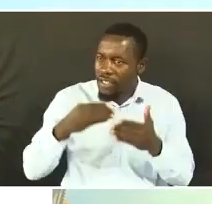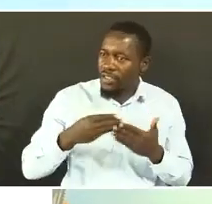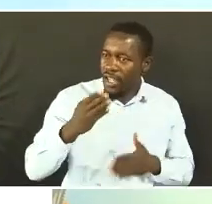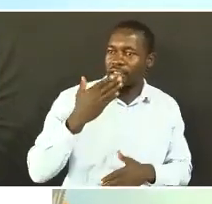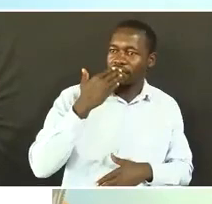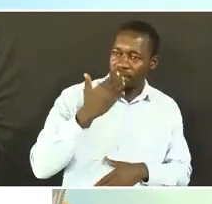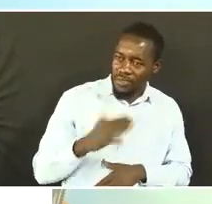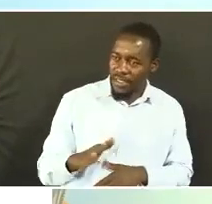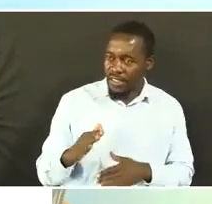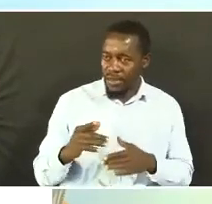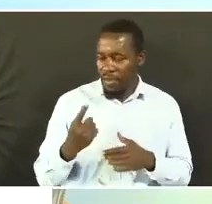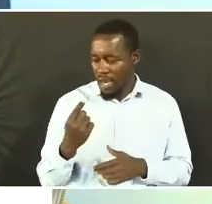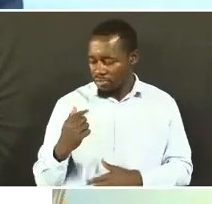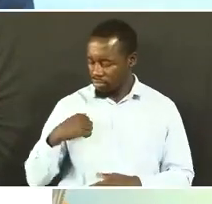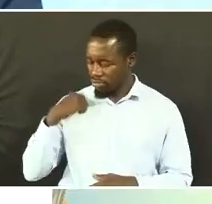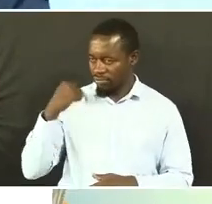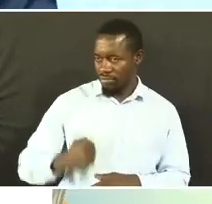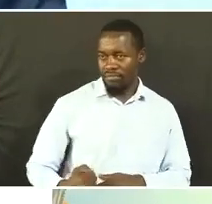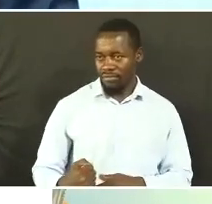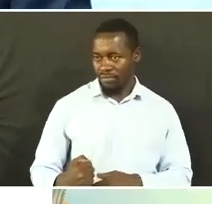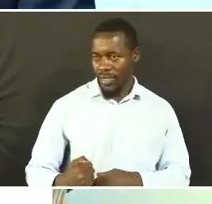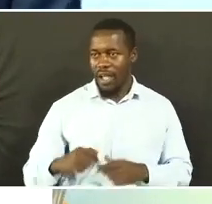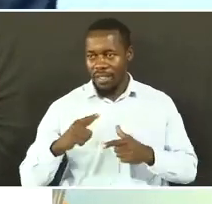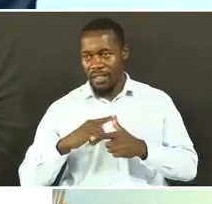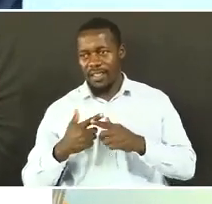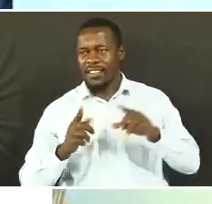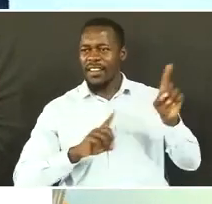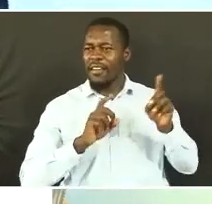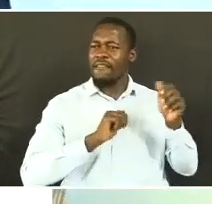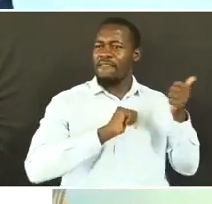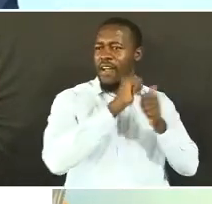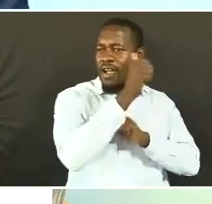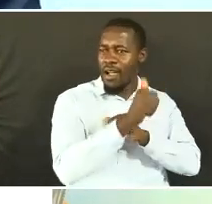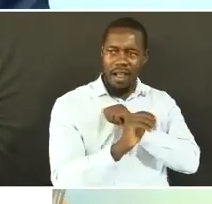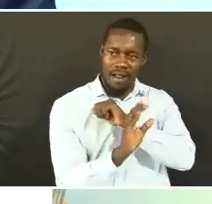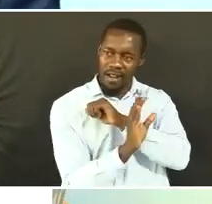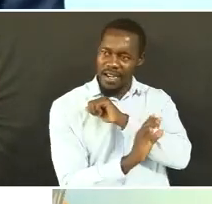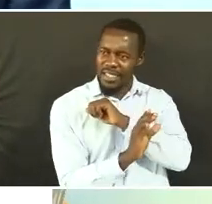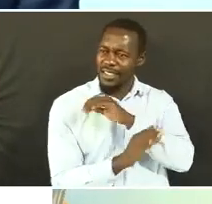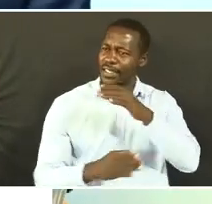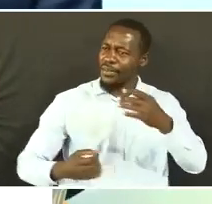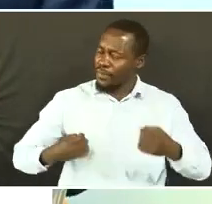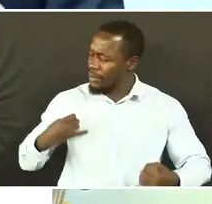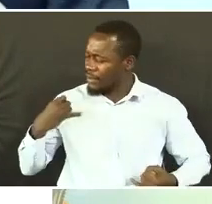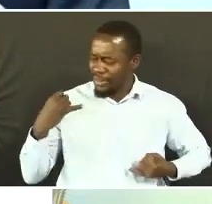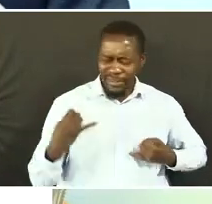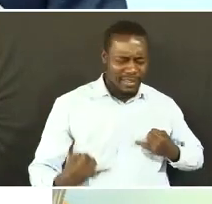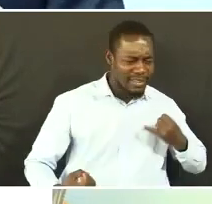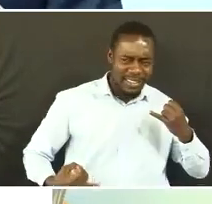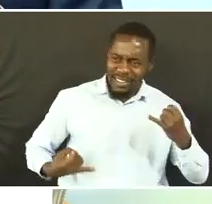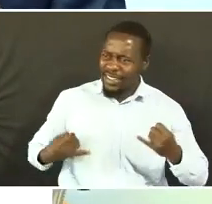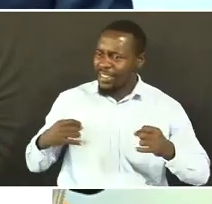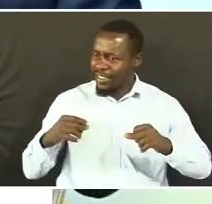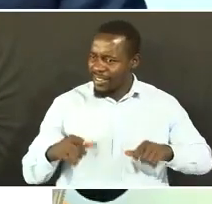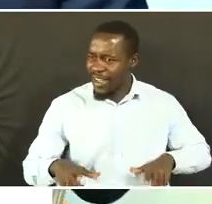area of far country city. But I thought I was only interested in swindling him. Serves him